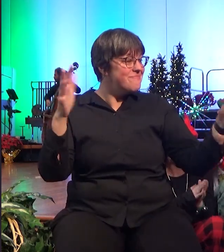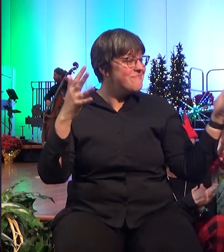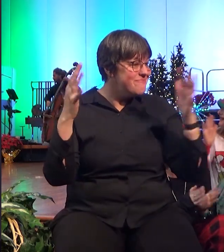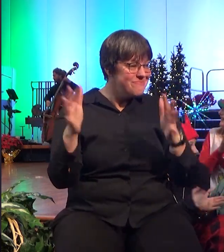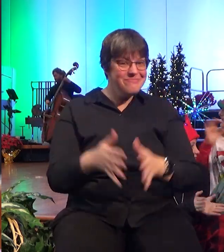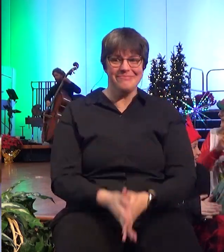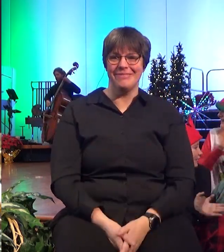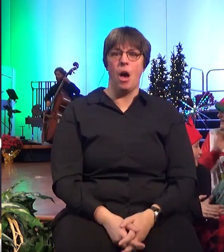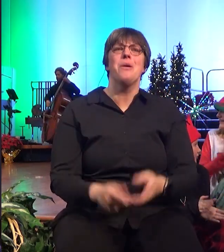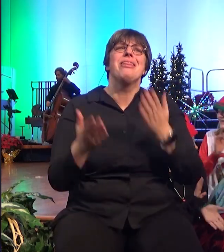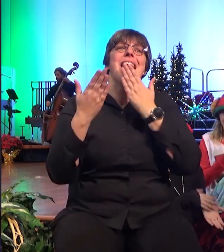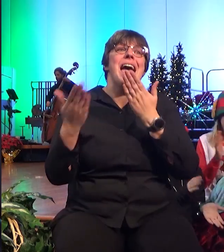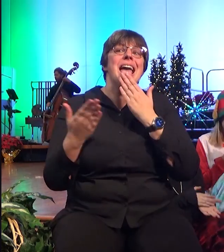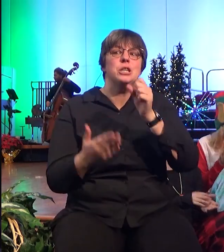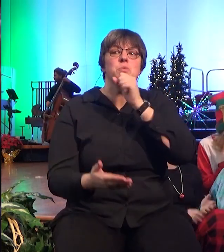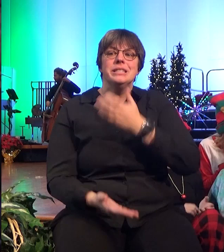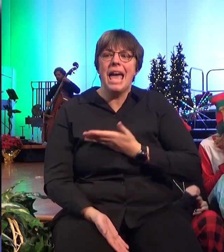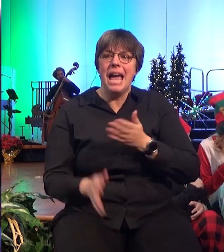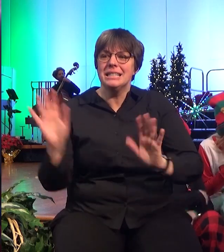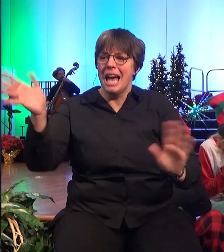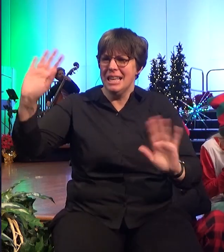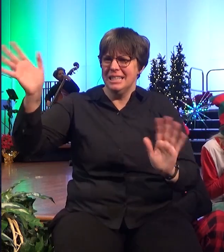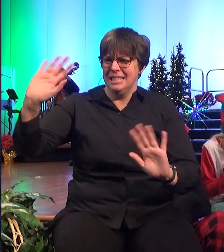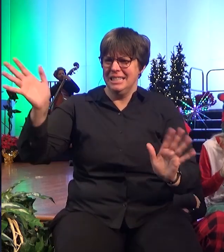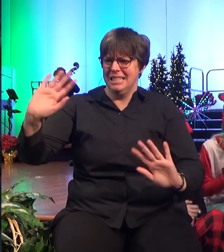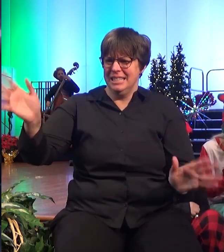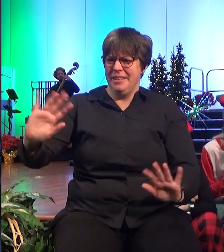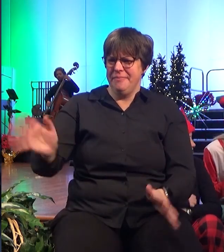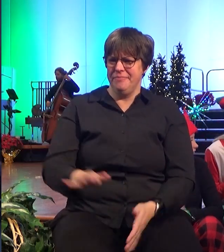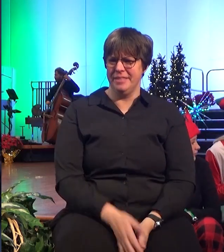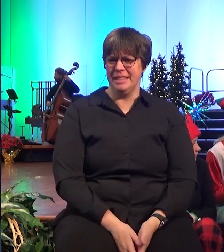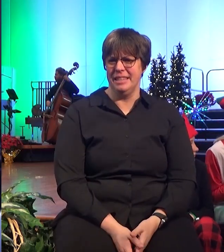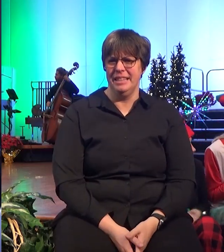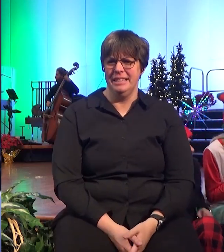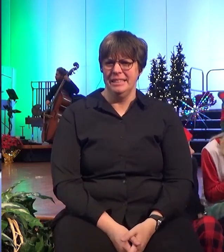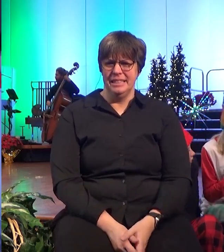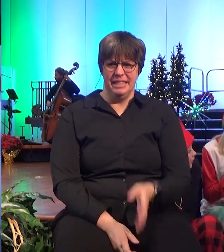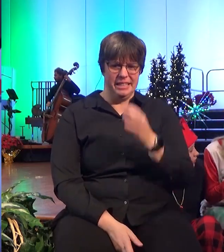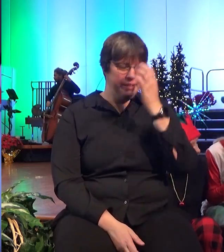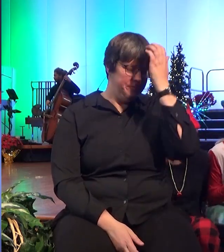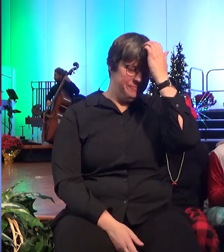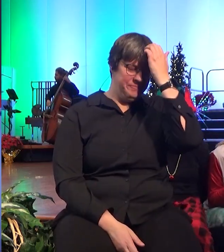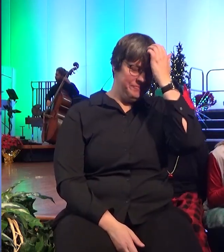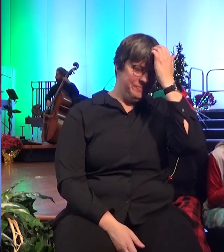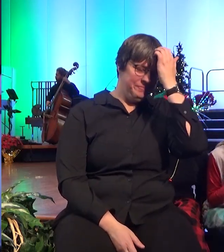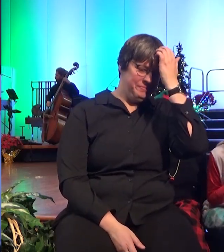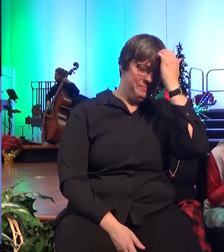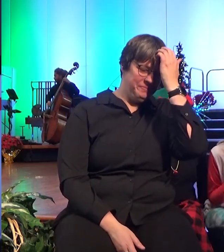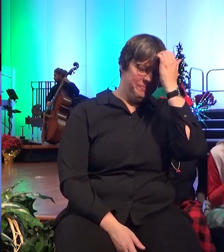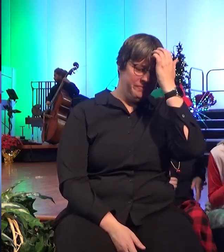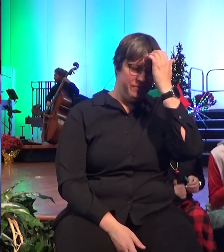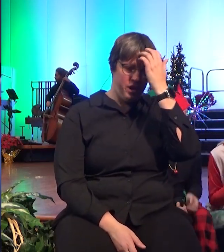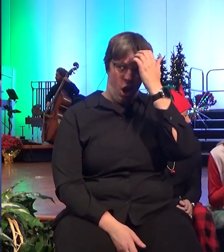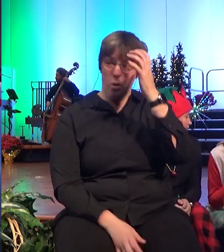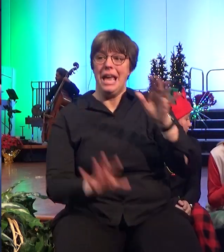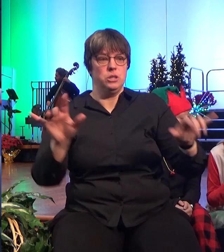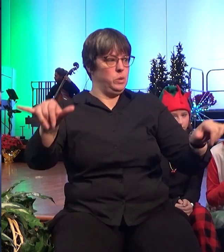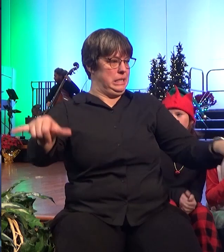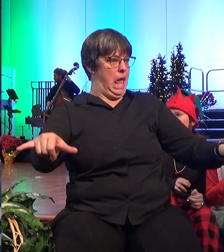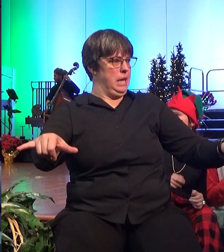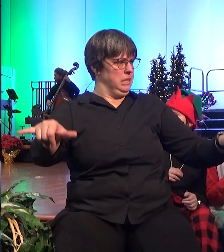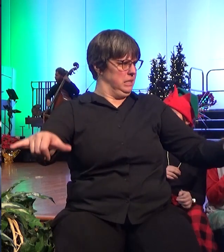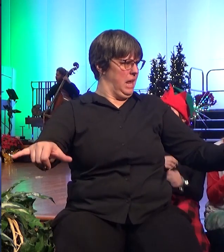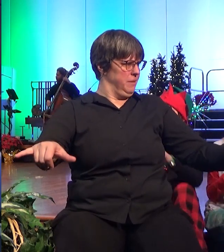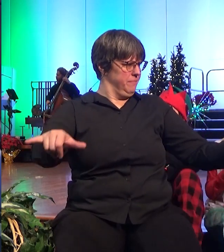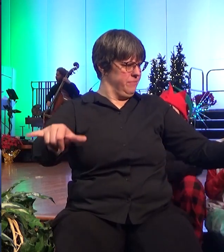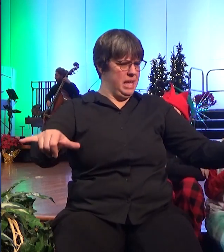Woo. Thank you, Santa. Thank you, Rudolph, for leading the way. Yeah. So if you guys can just stay in your seats for a minute,